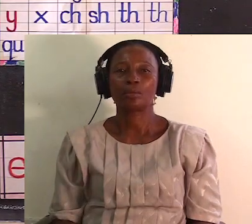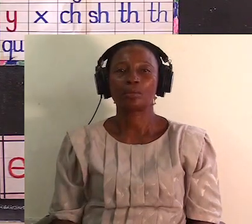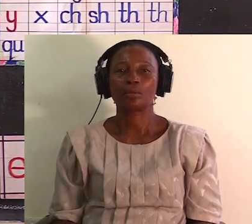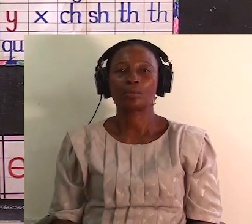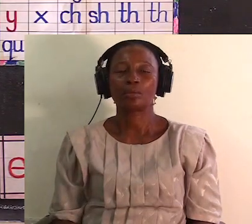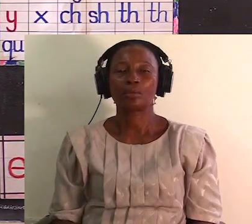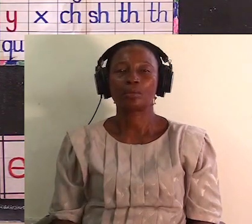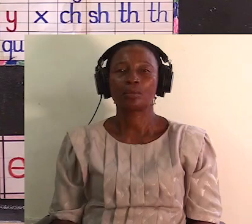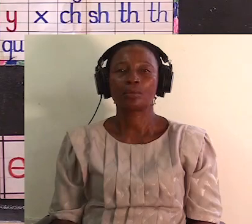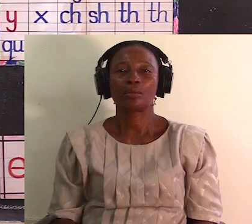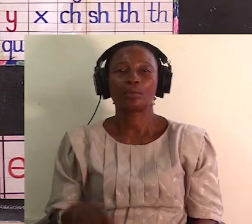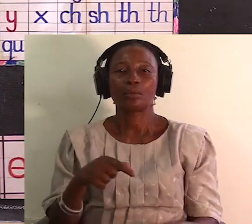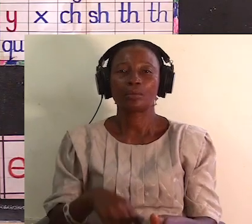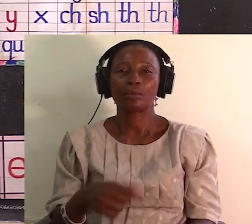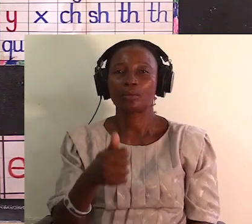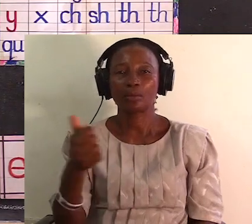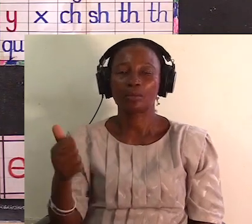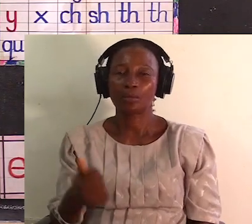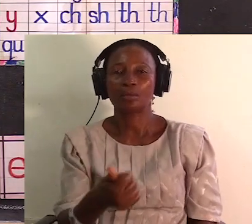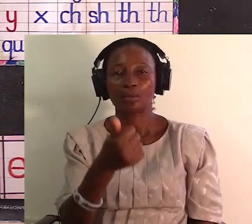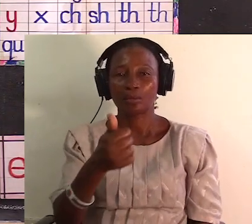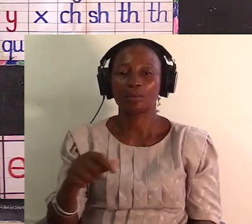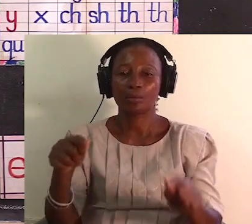the sounds you are going to write.